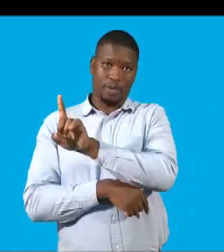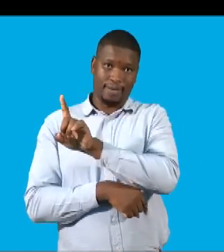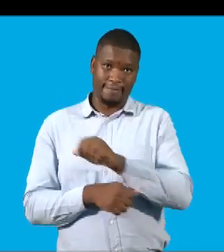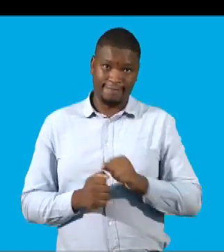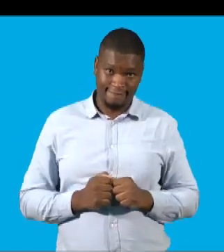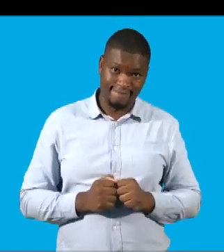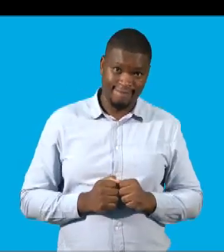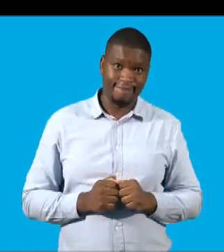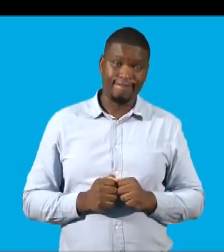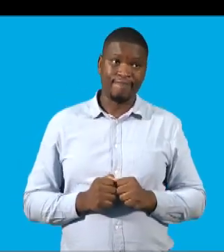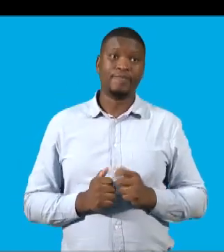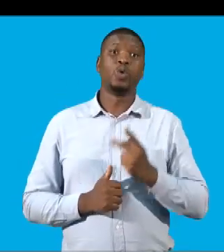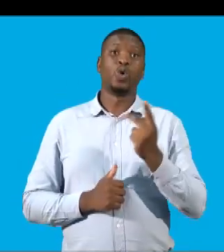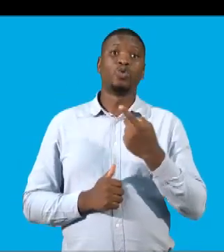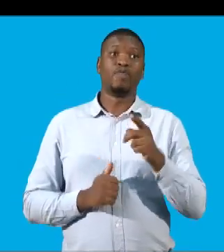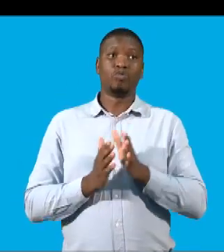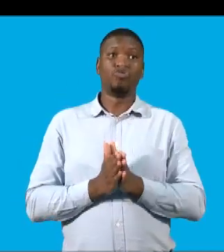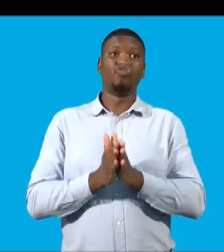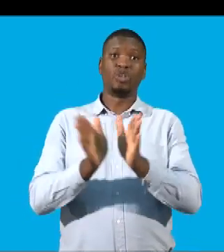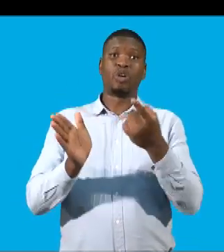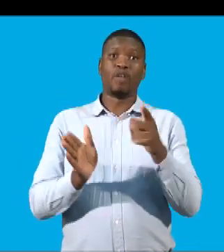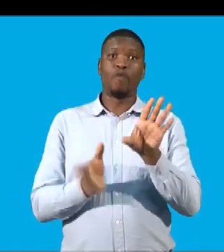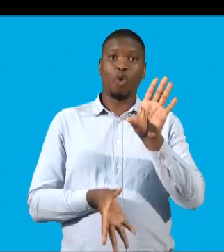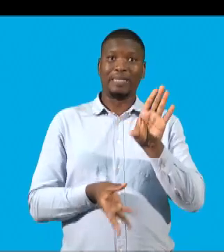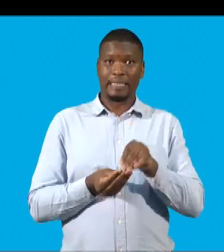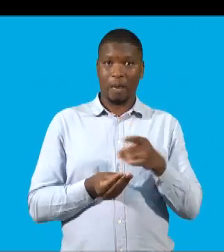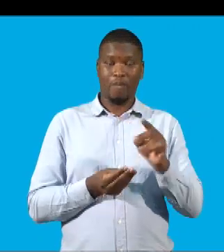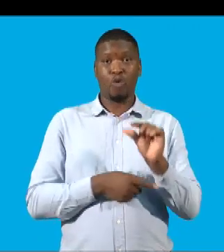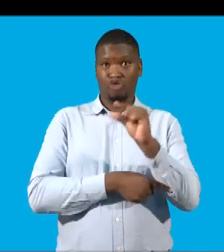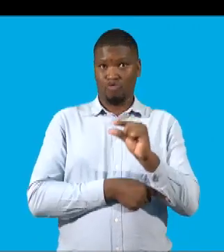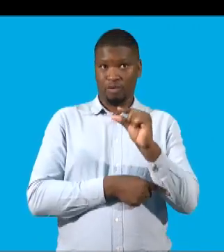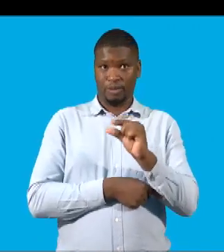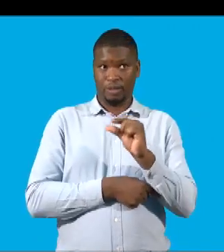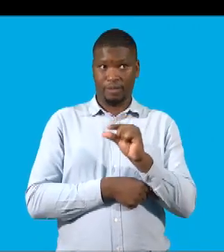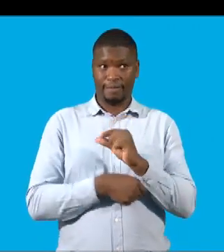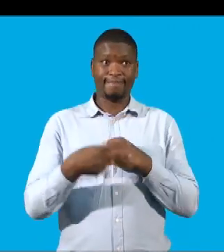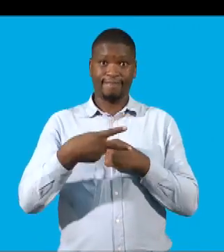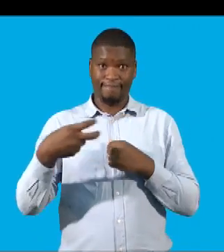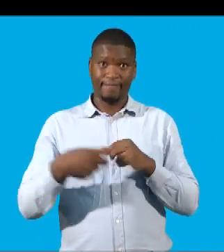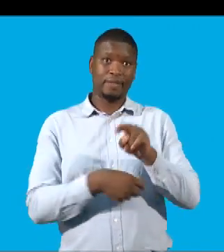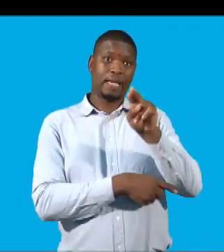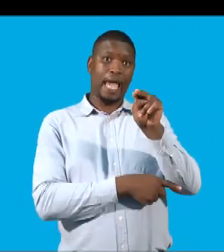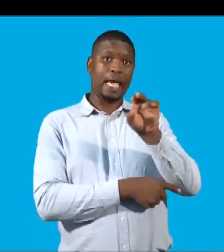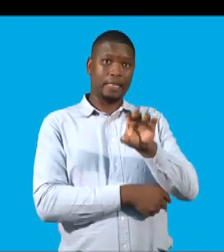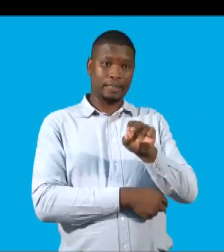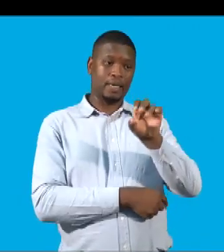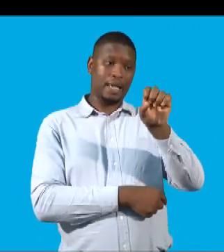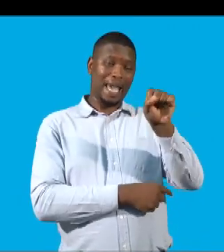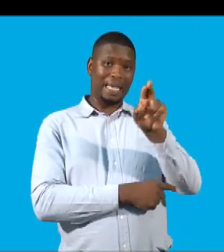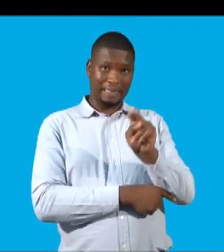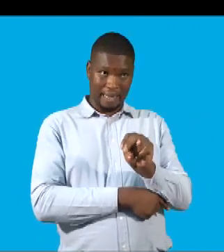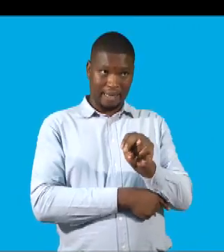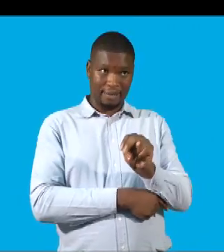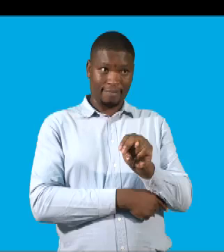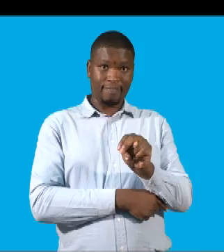1. And when it comes to the general term of the sum of this geometric sequences, we know we have